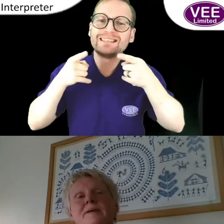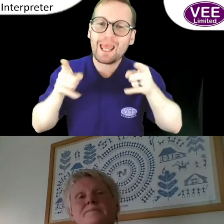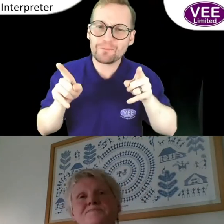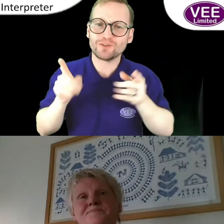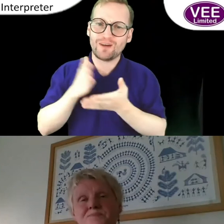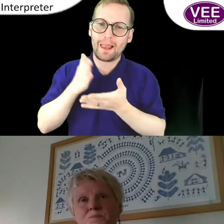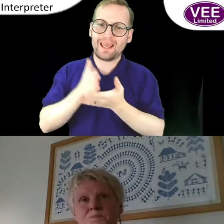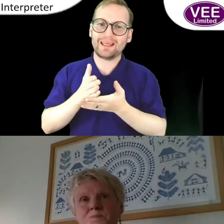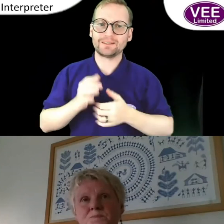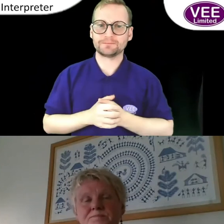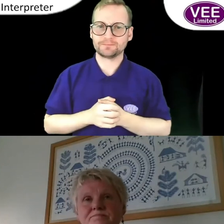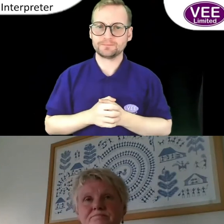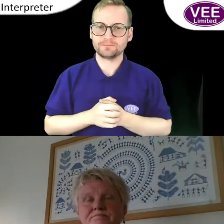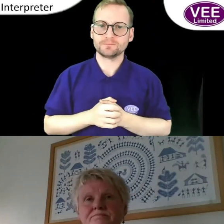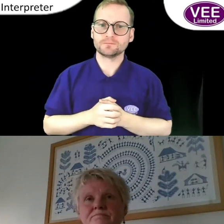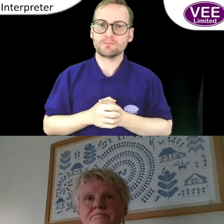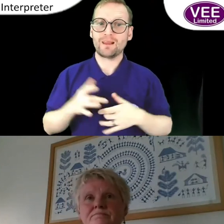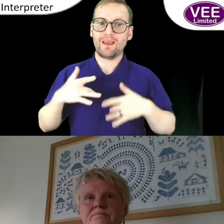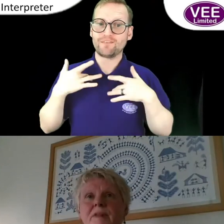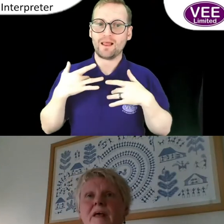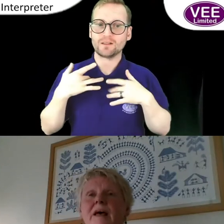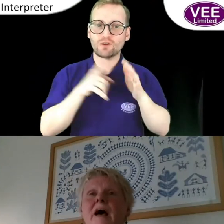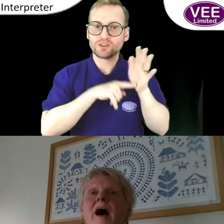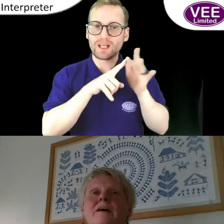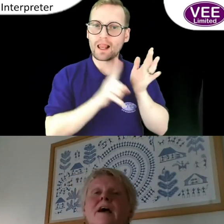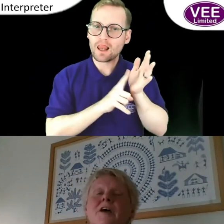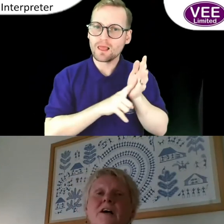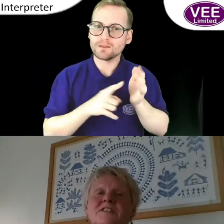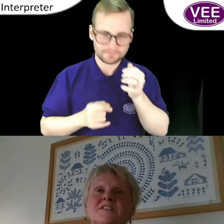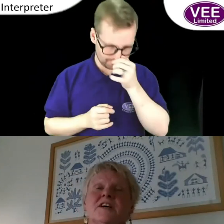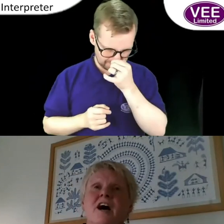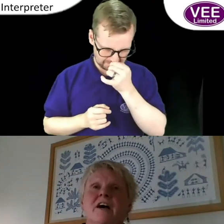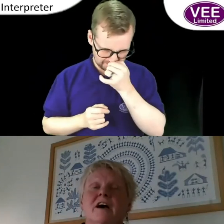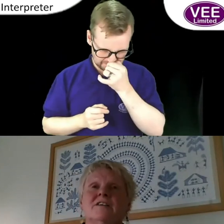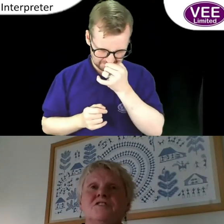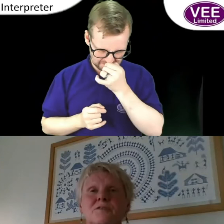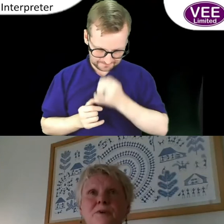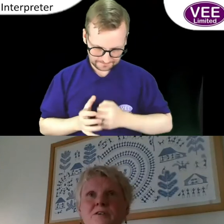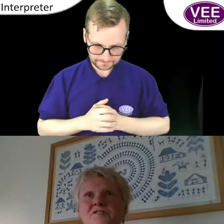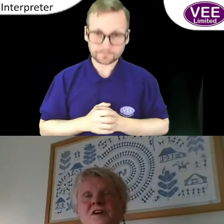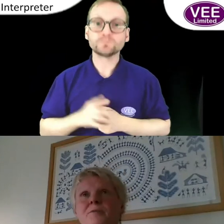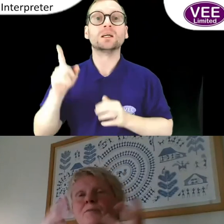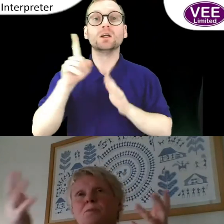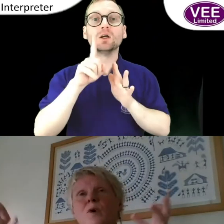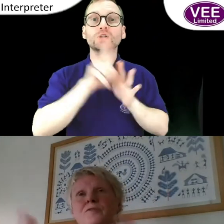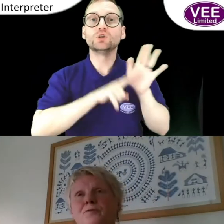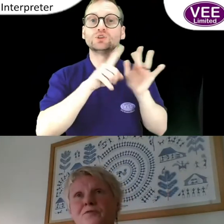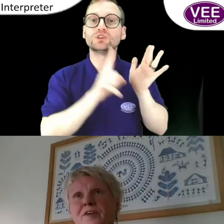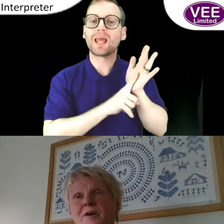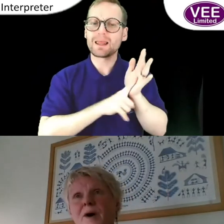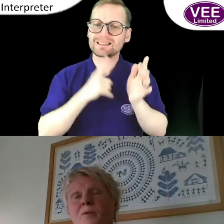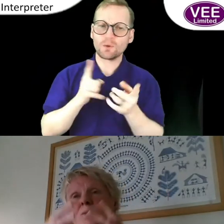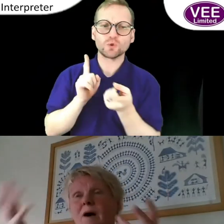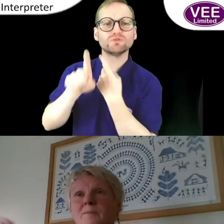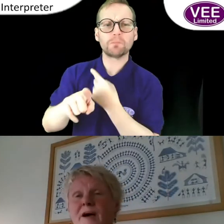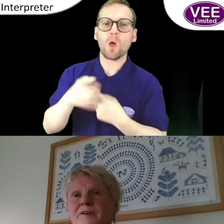how we feel this work is. Jill, do you want to respond? I do, because the wonderful